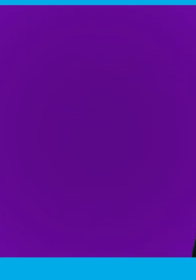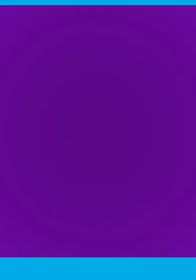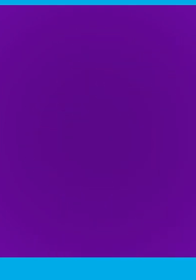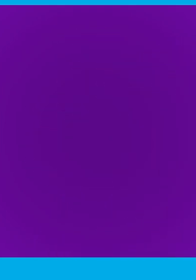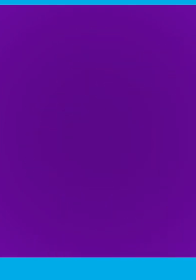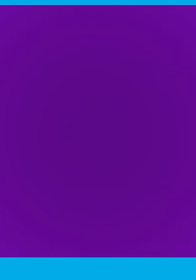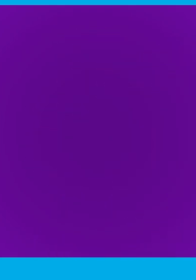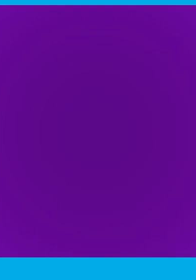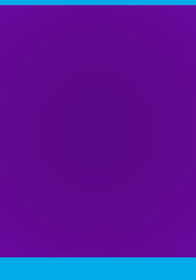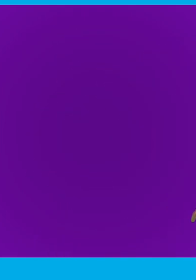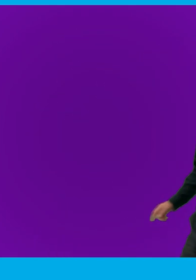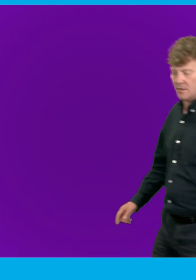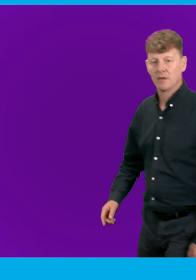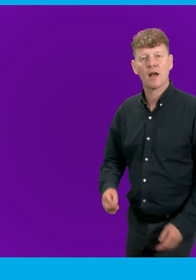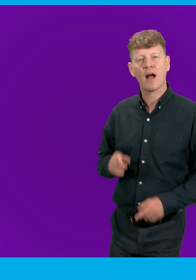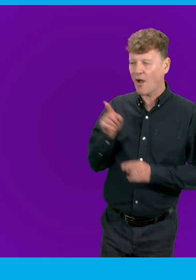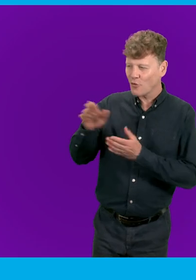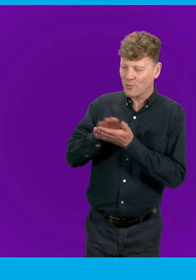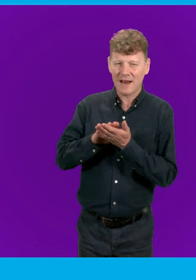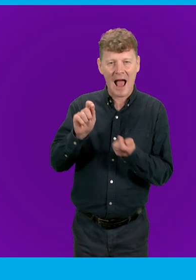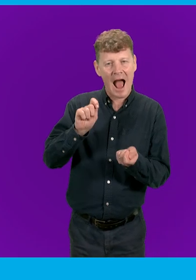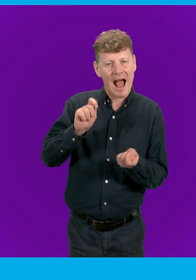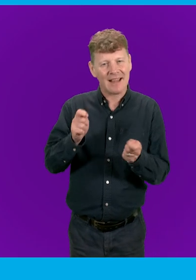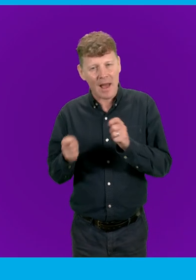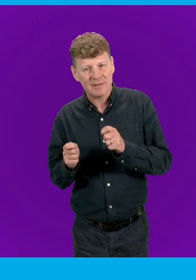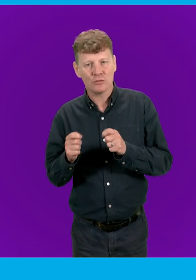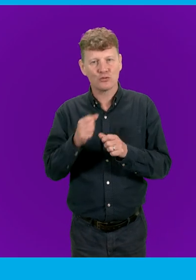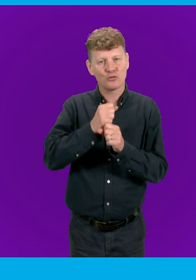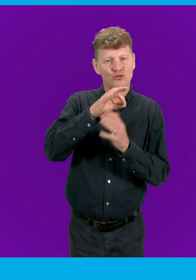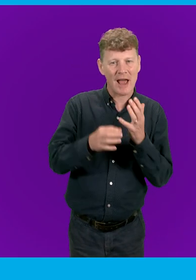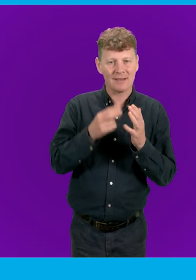adapting to those kind of gender stereotypes and norms, and yeah, that